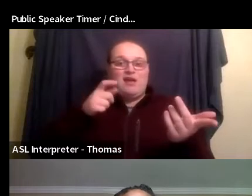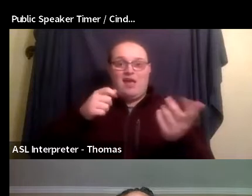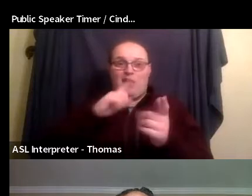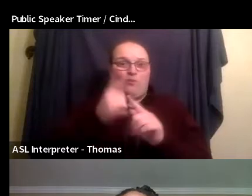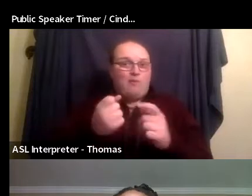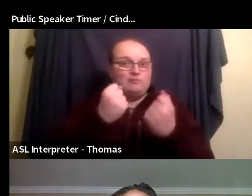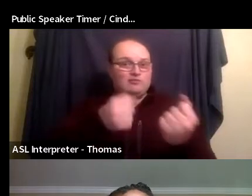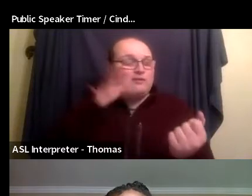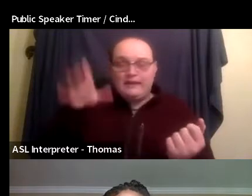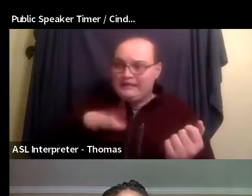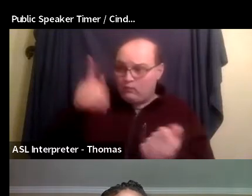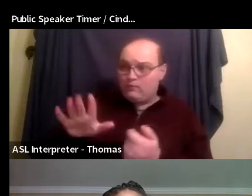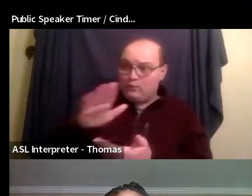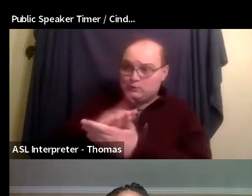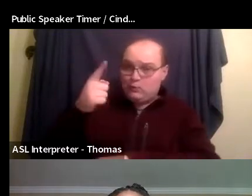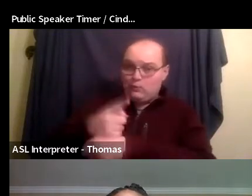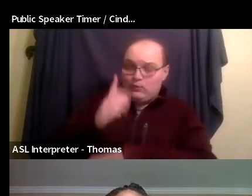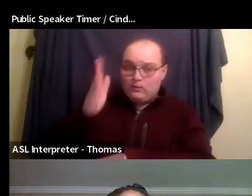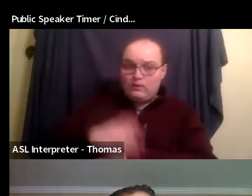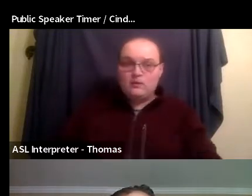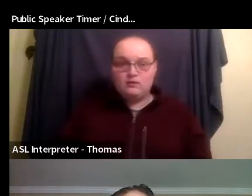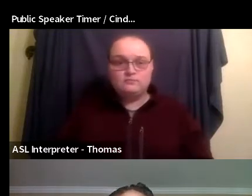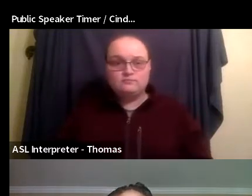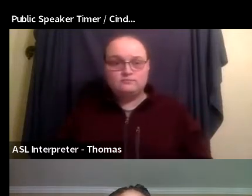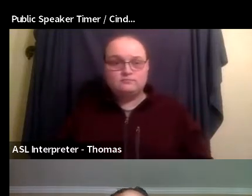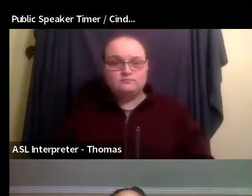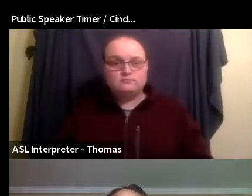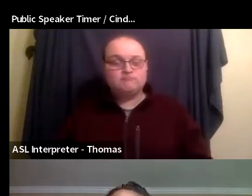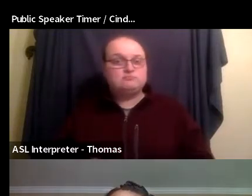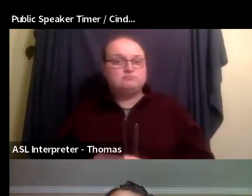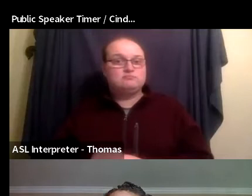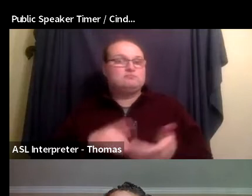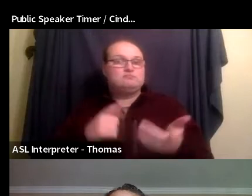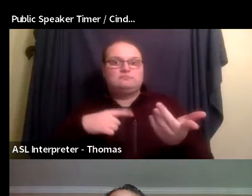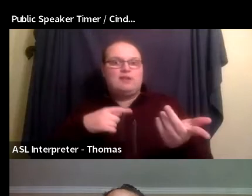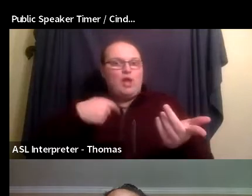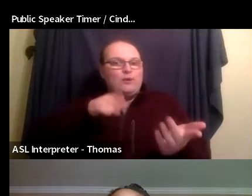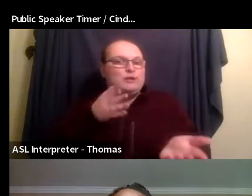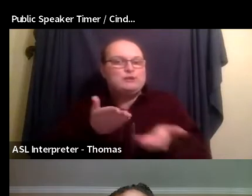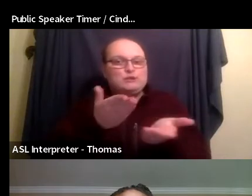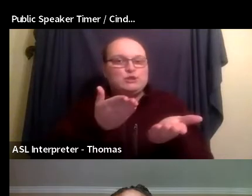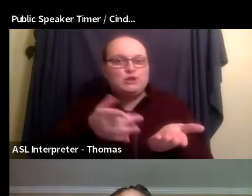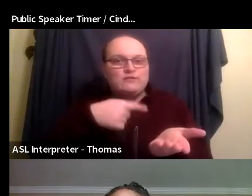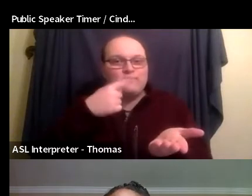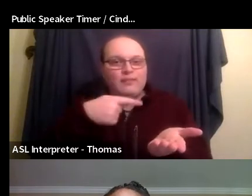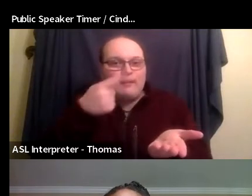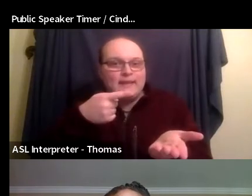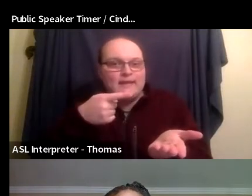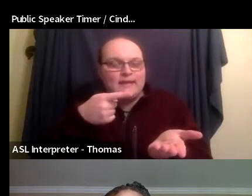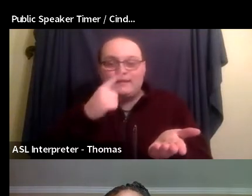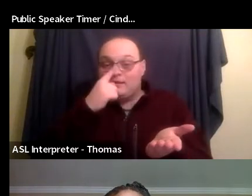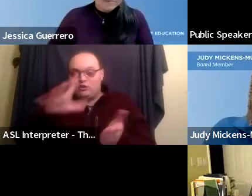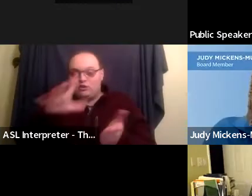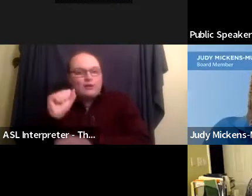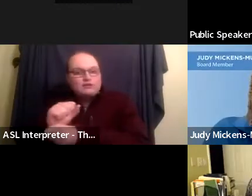So as a civil servant myself, we take an oath to serve the public. Your job is to serve our children,